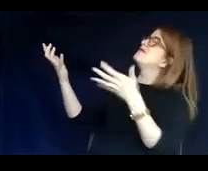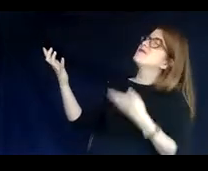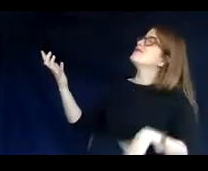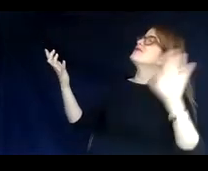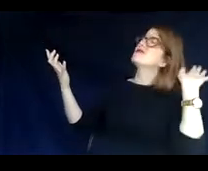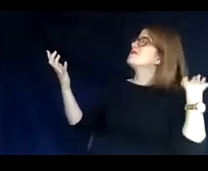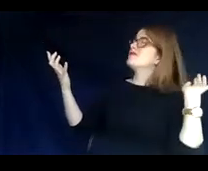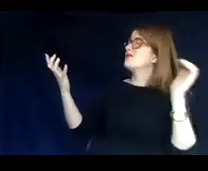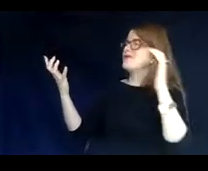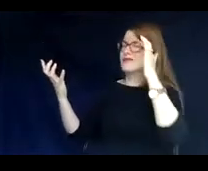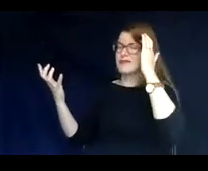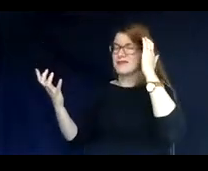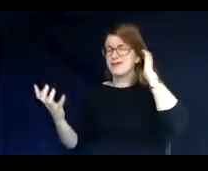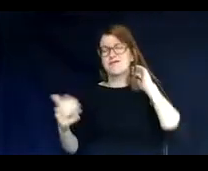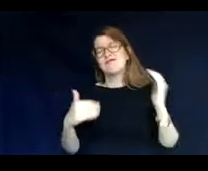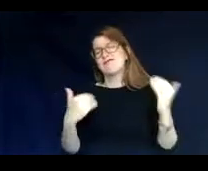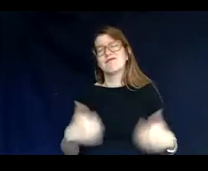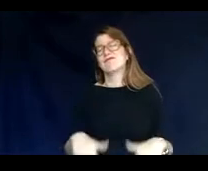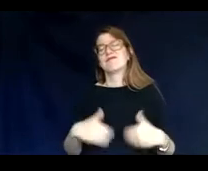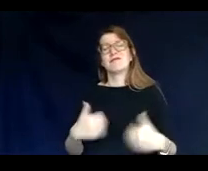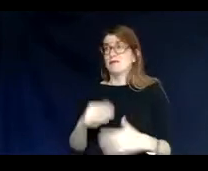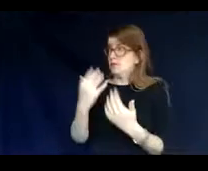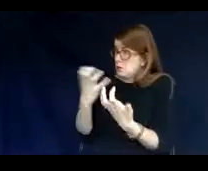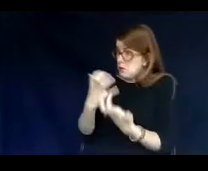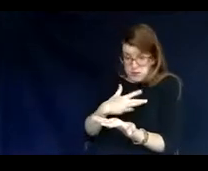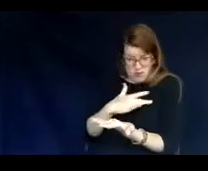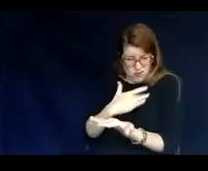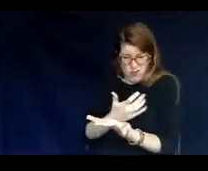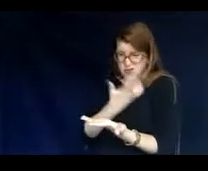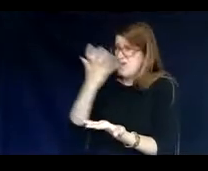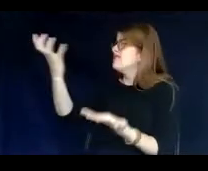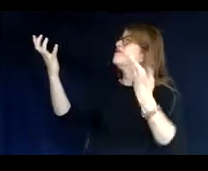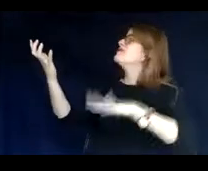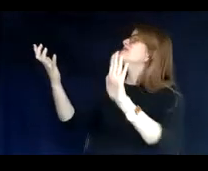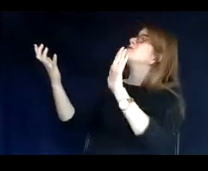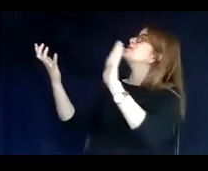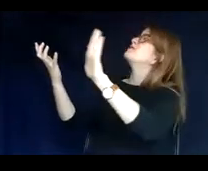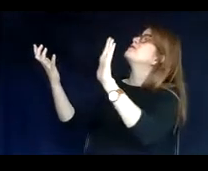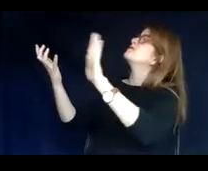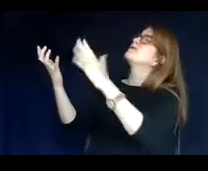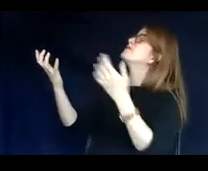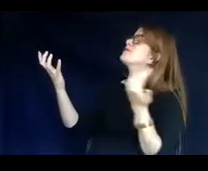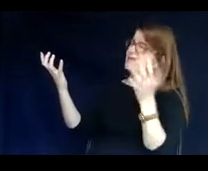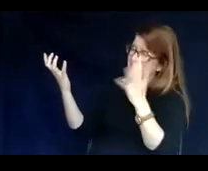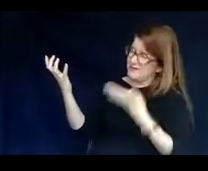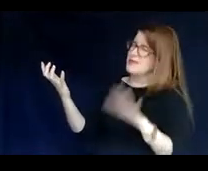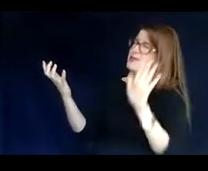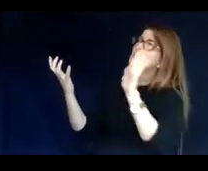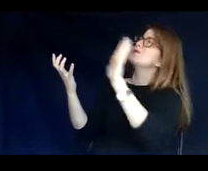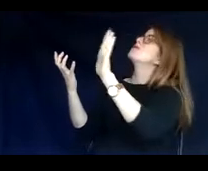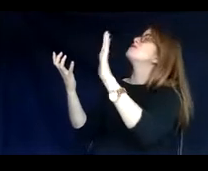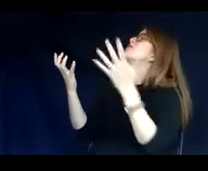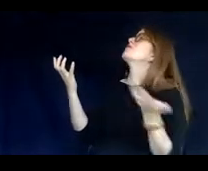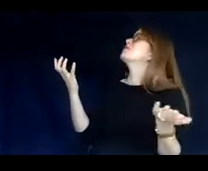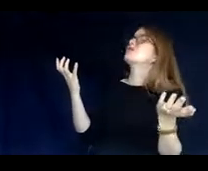you got it, you got it. If you want my heart, you got it, you got it,